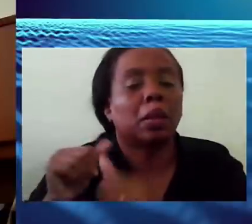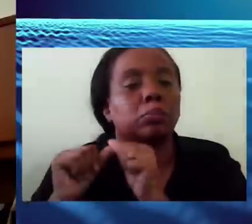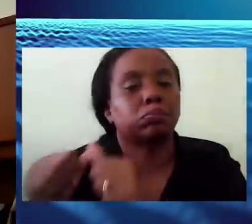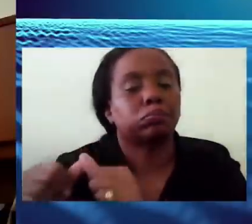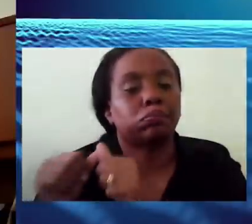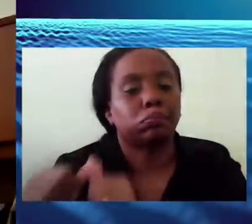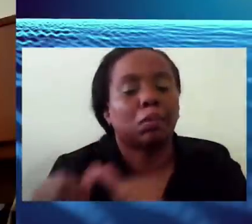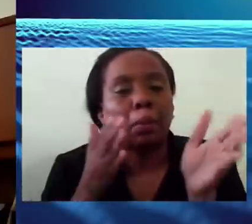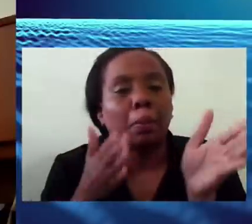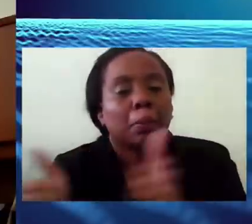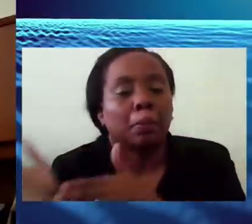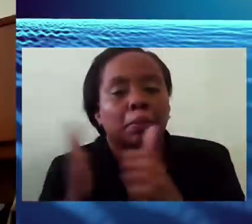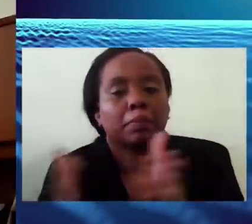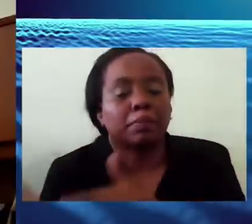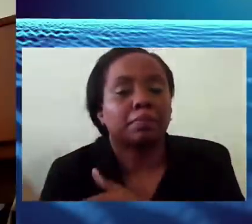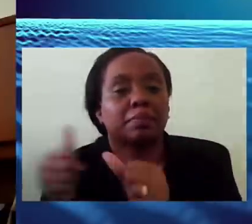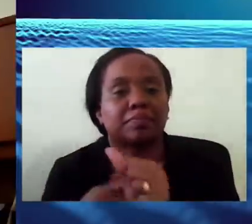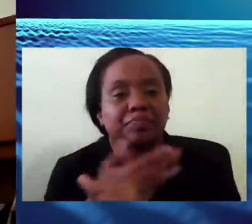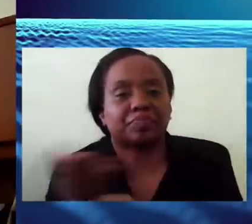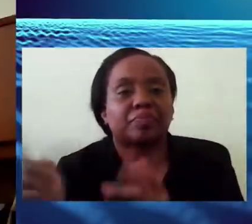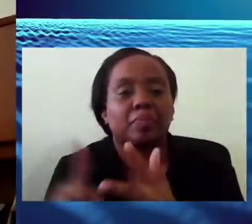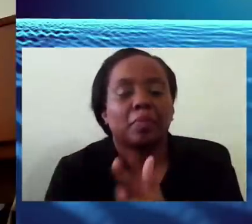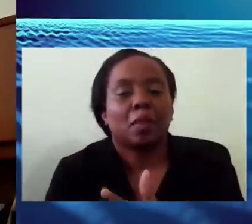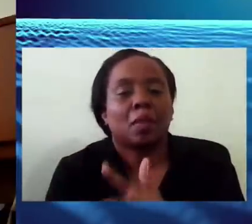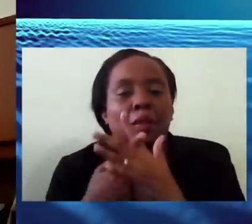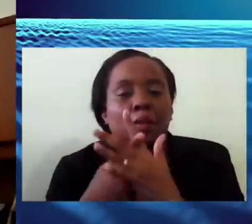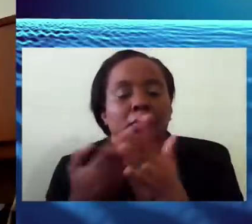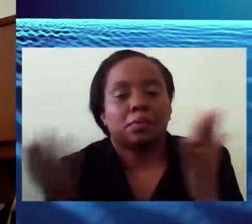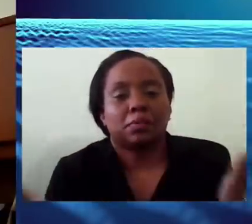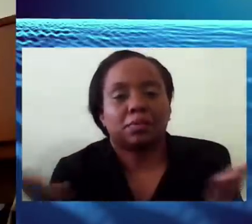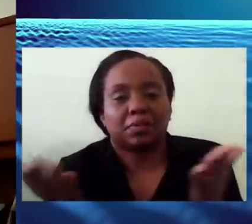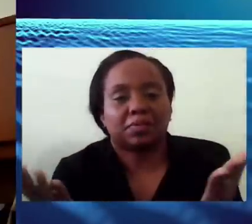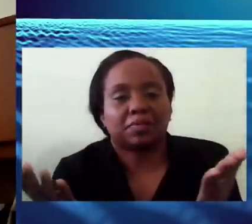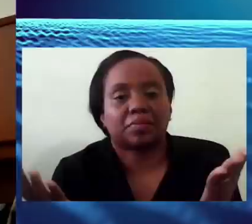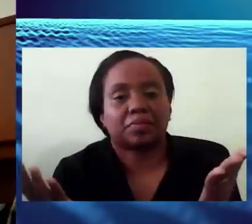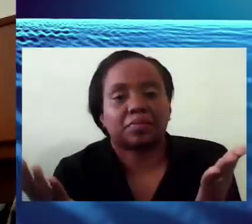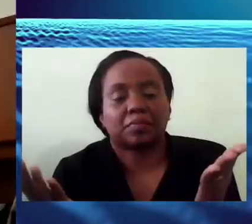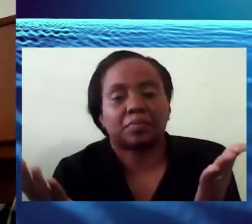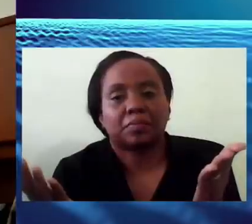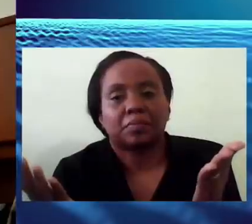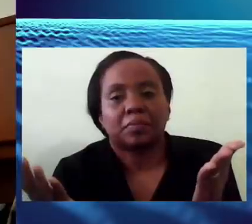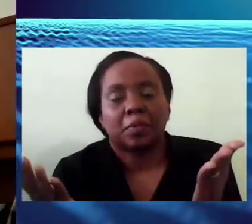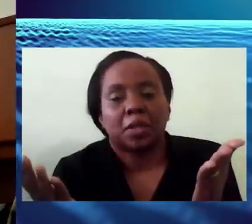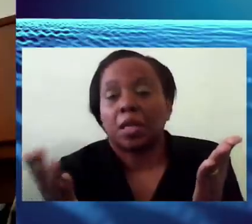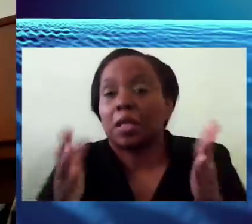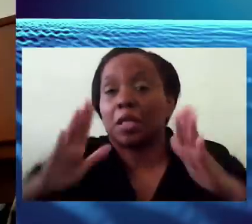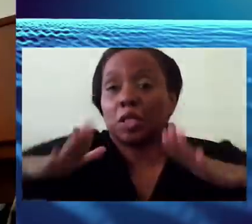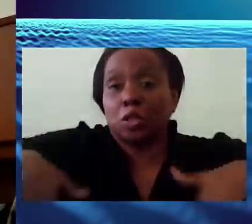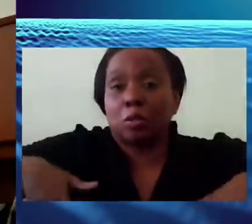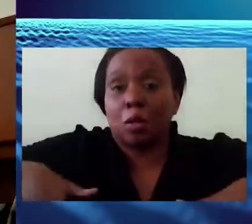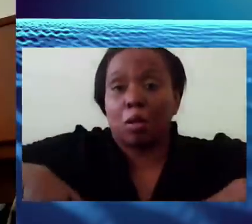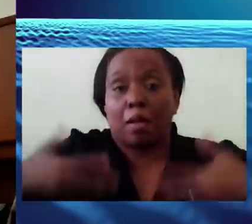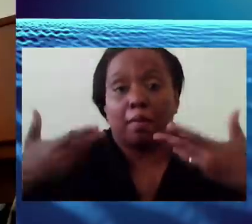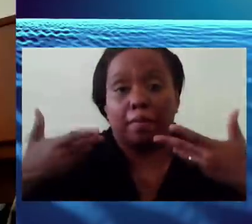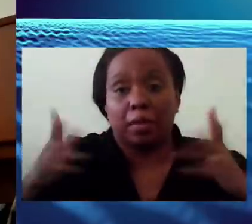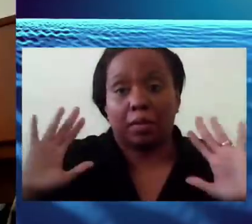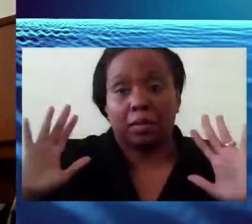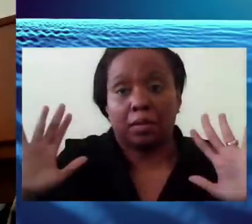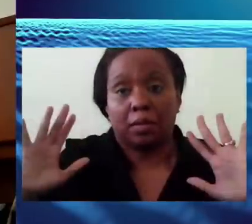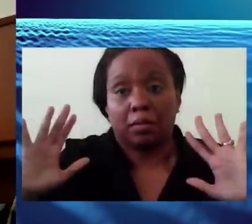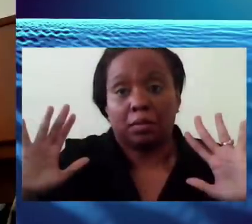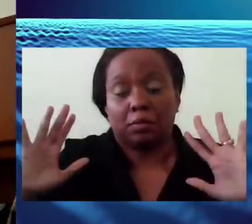has started here over the past few days is by no way, shape, or form fully completed. There's still much more to do. The